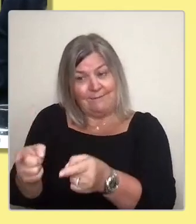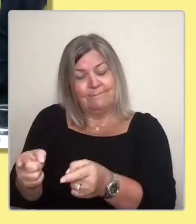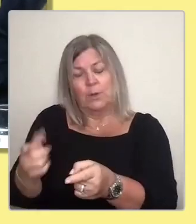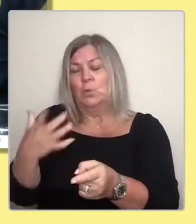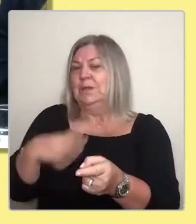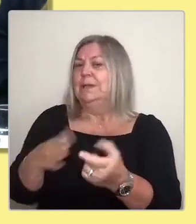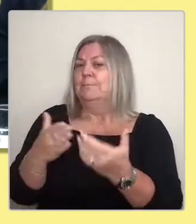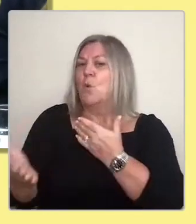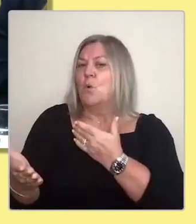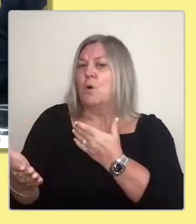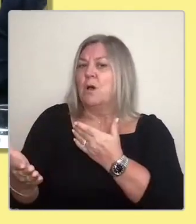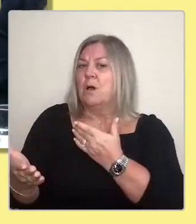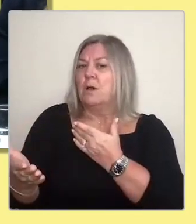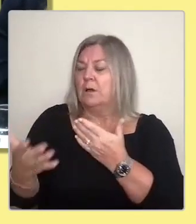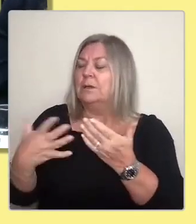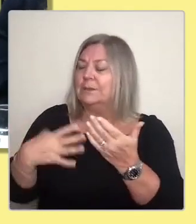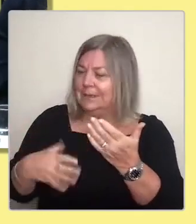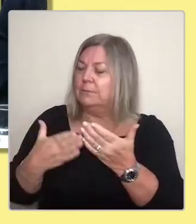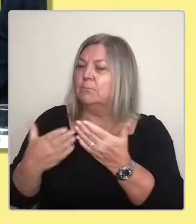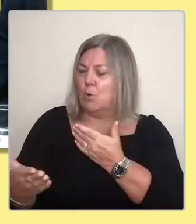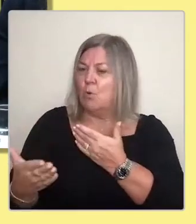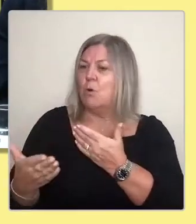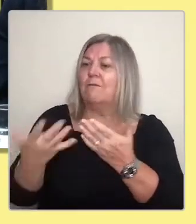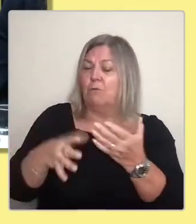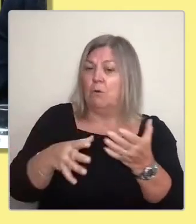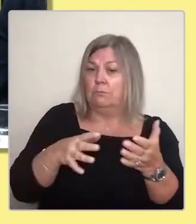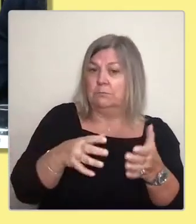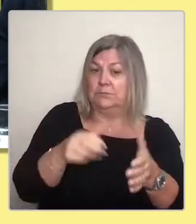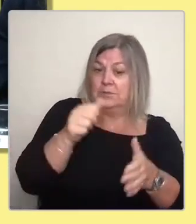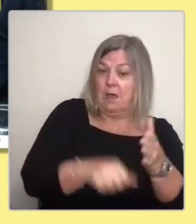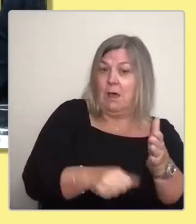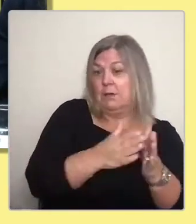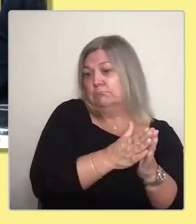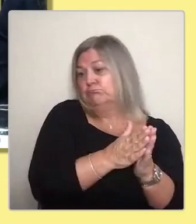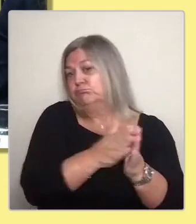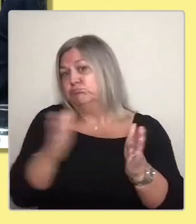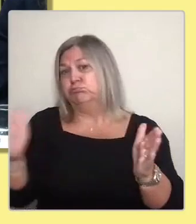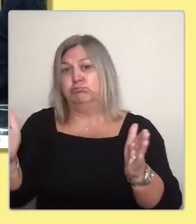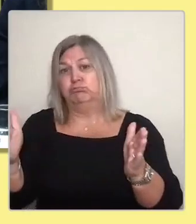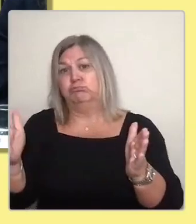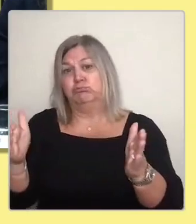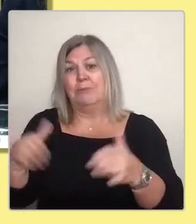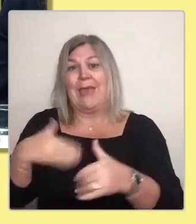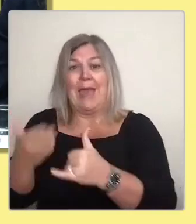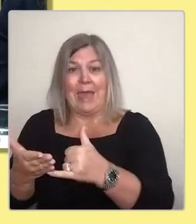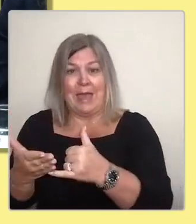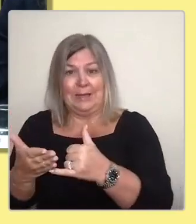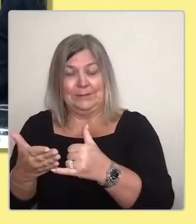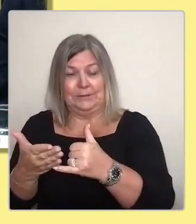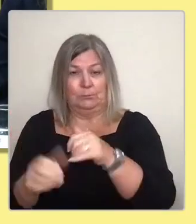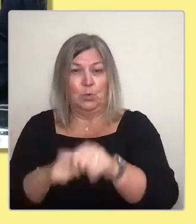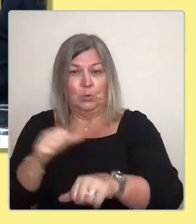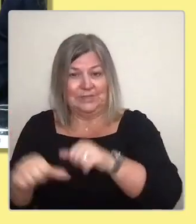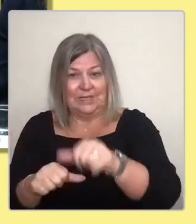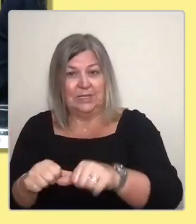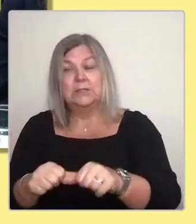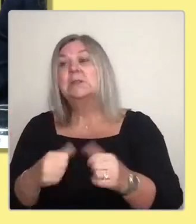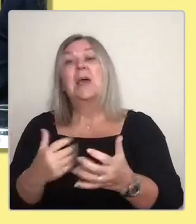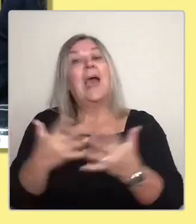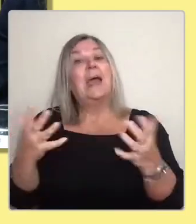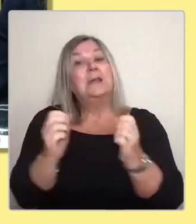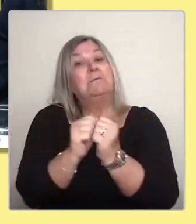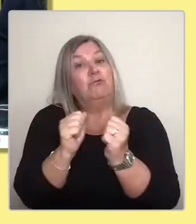support from beginning to end for women in these situations. Any friend I've had in a situation who's had to go through